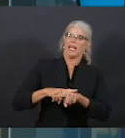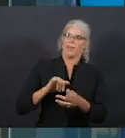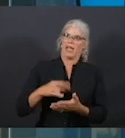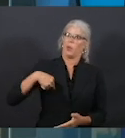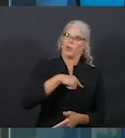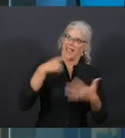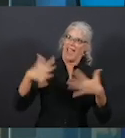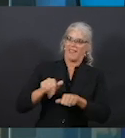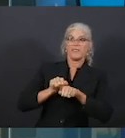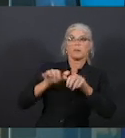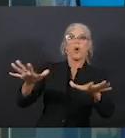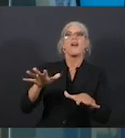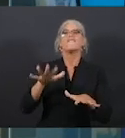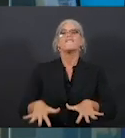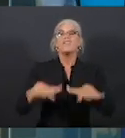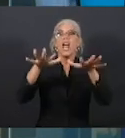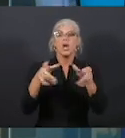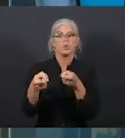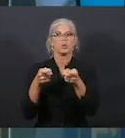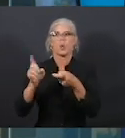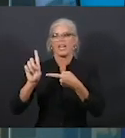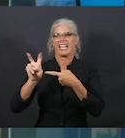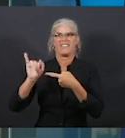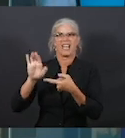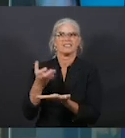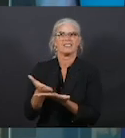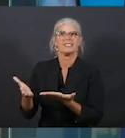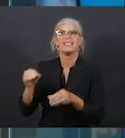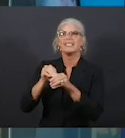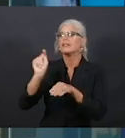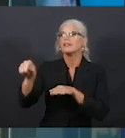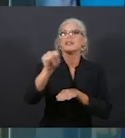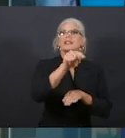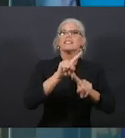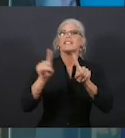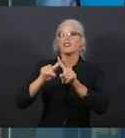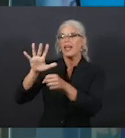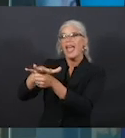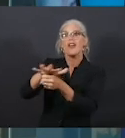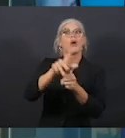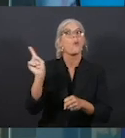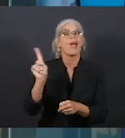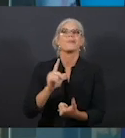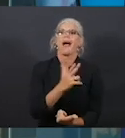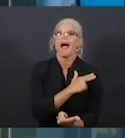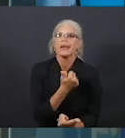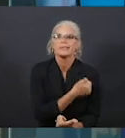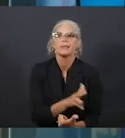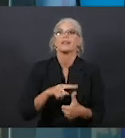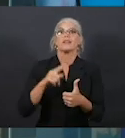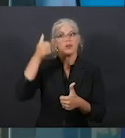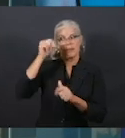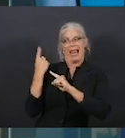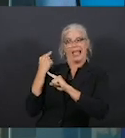flood control devices around substations. This has been a best practice for hospitals inside of Hurricane Ian and Idalia, and now we are taking